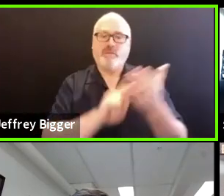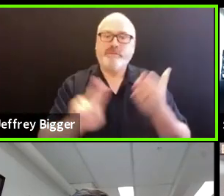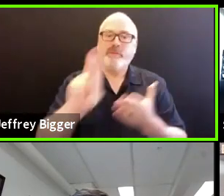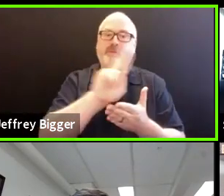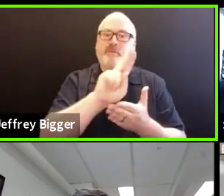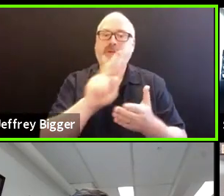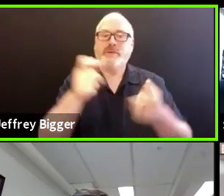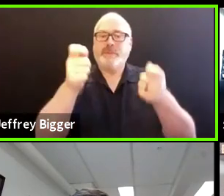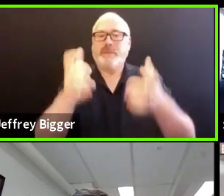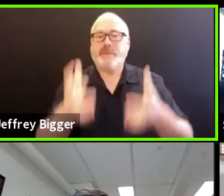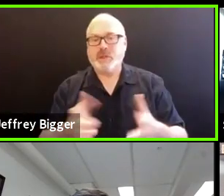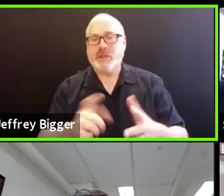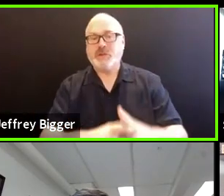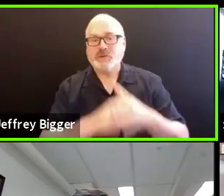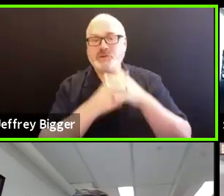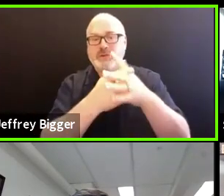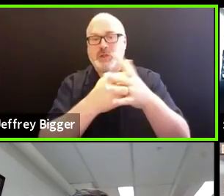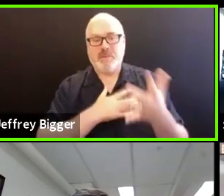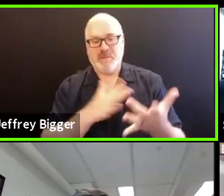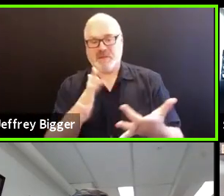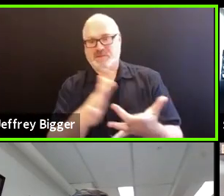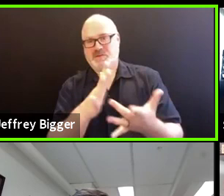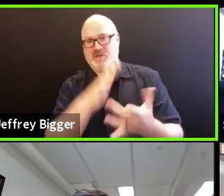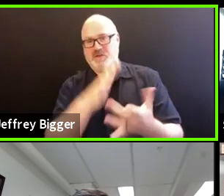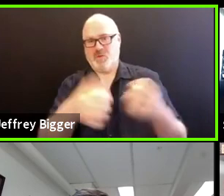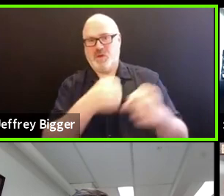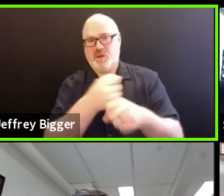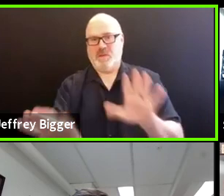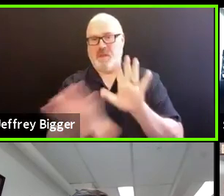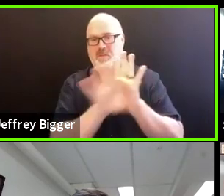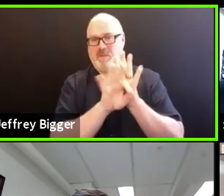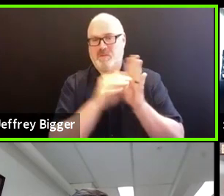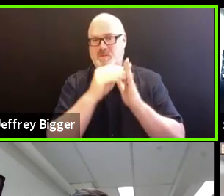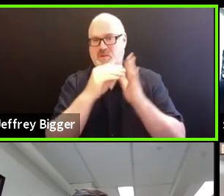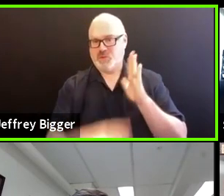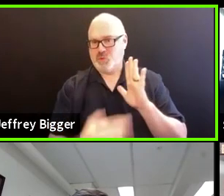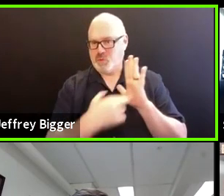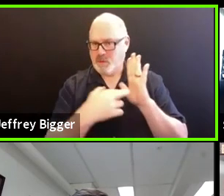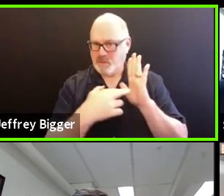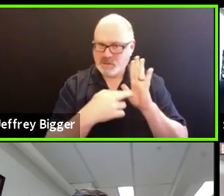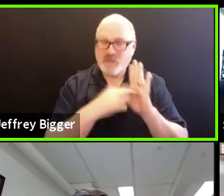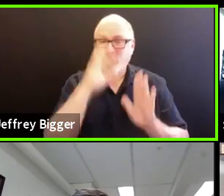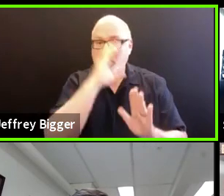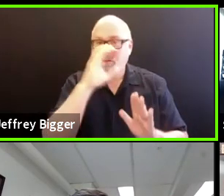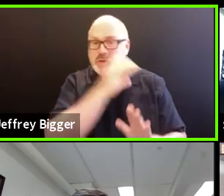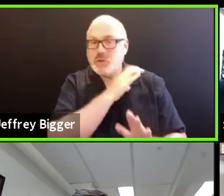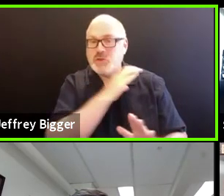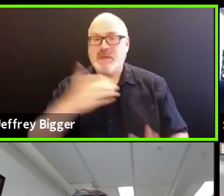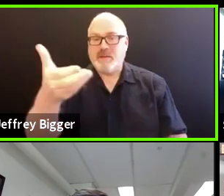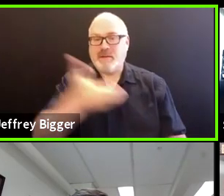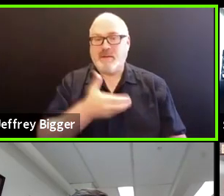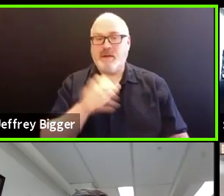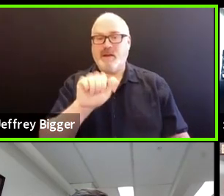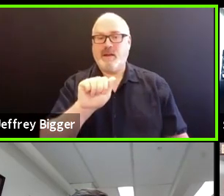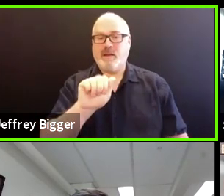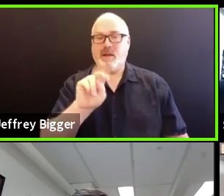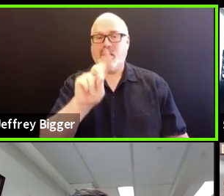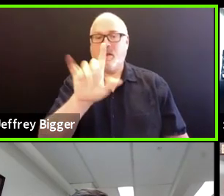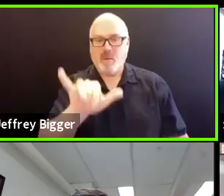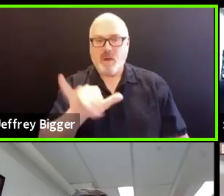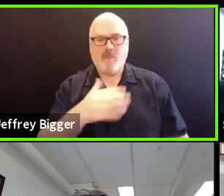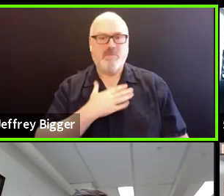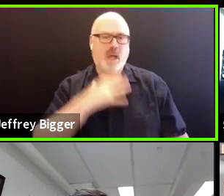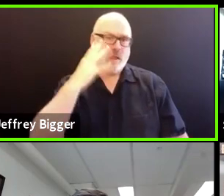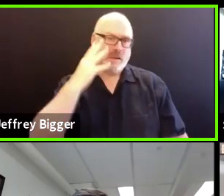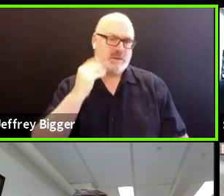I started my sophomore year when I was appointed to be a student representative on the search committee that hired Andy. And the experience I had was